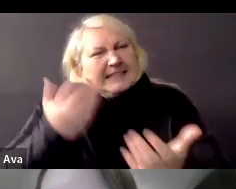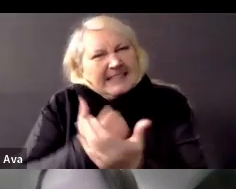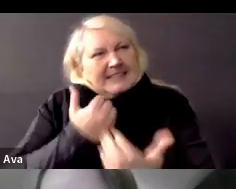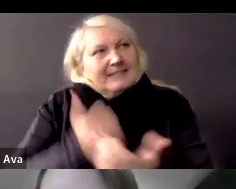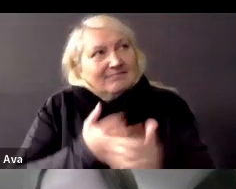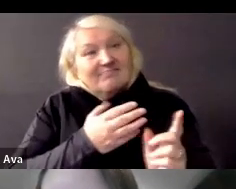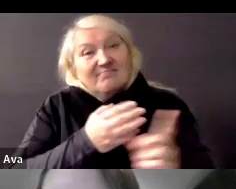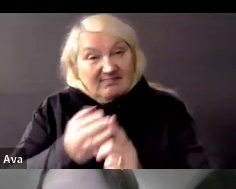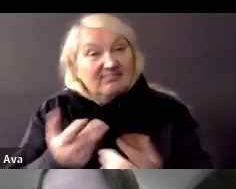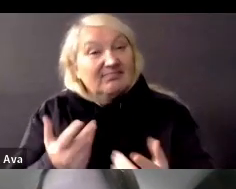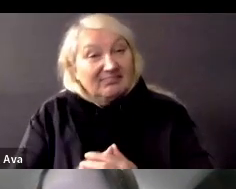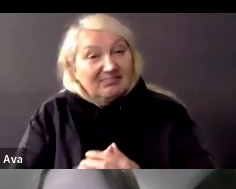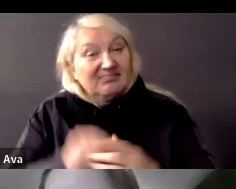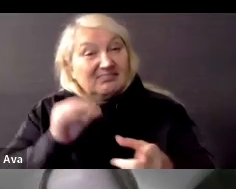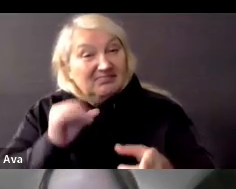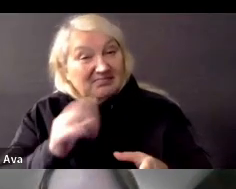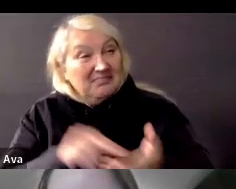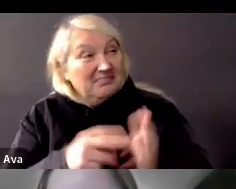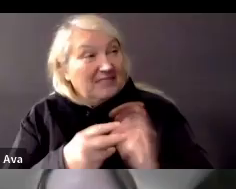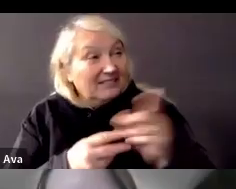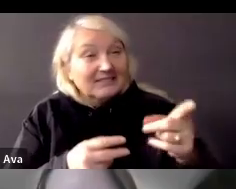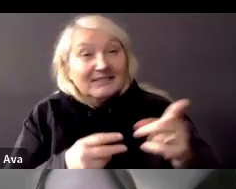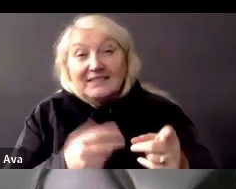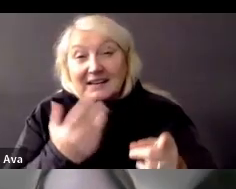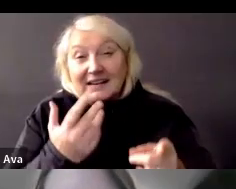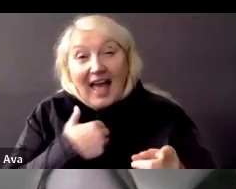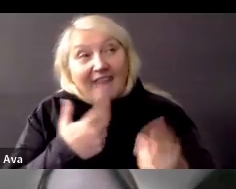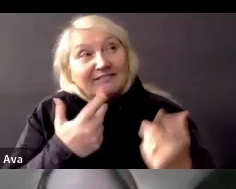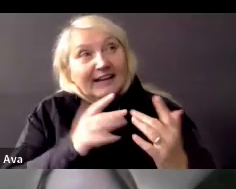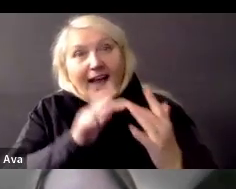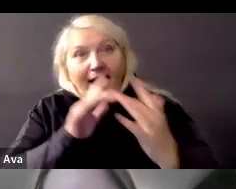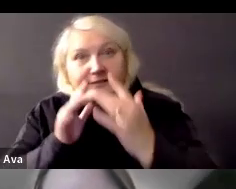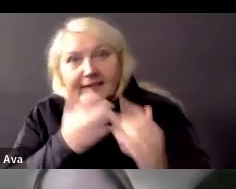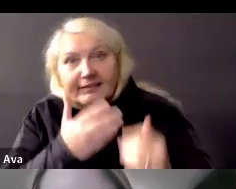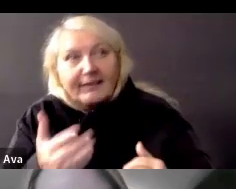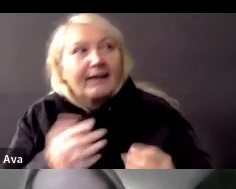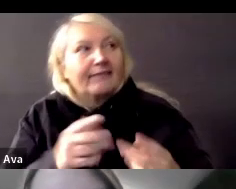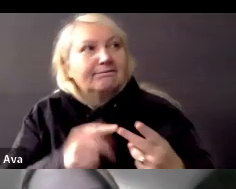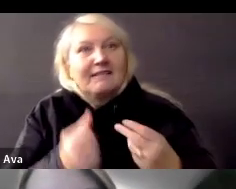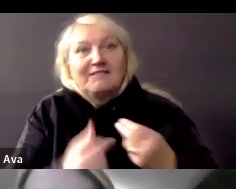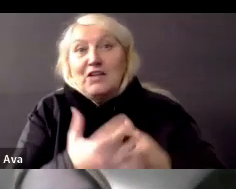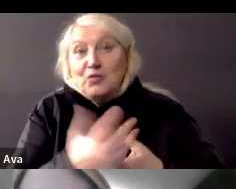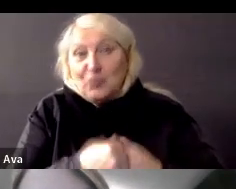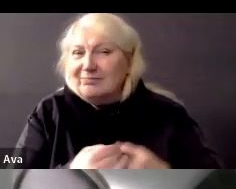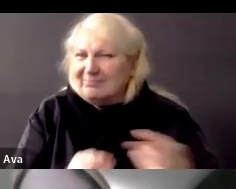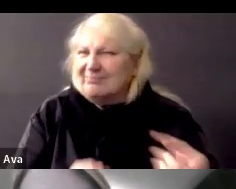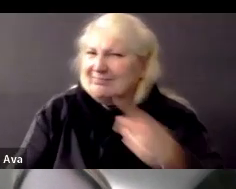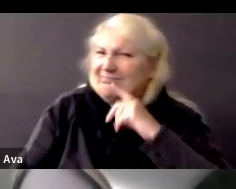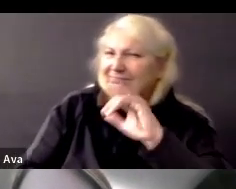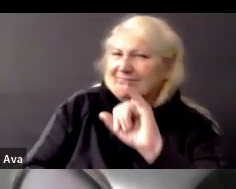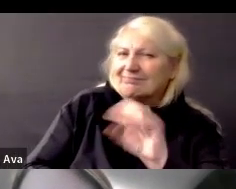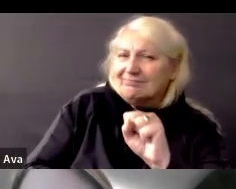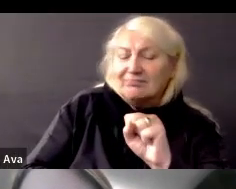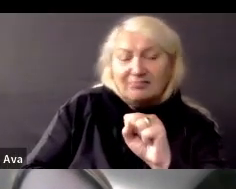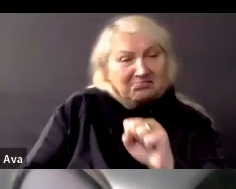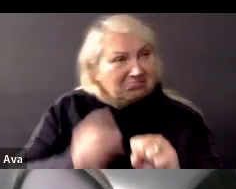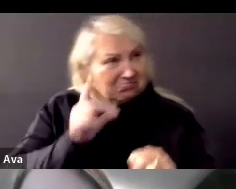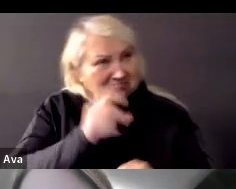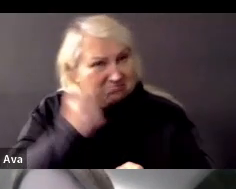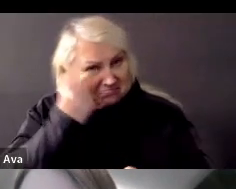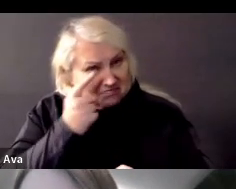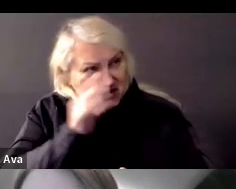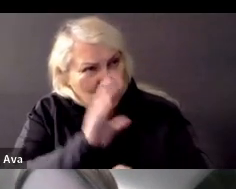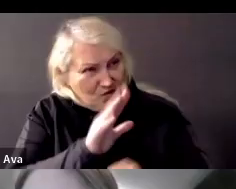Having access to things, being included. Yeah. Absolutely. And do you think your advocacy work